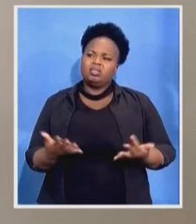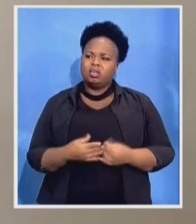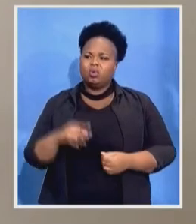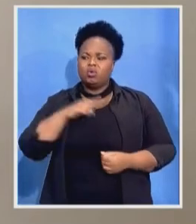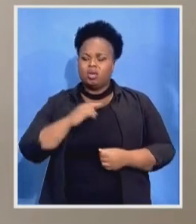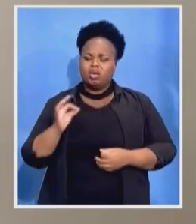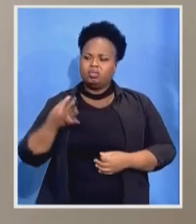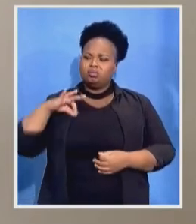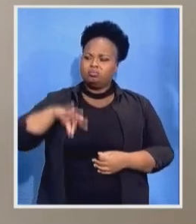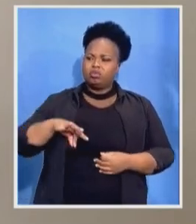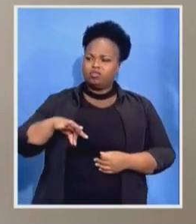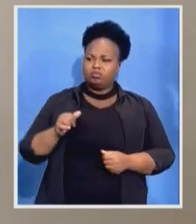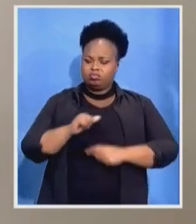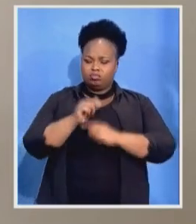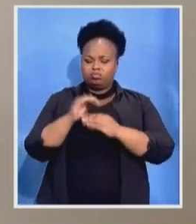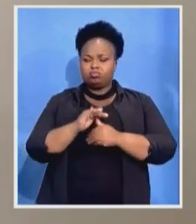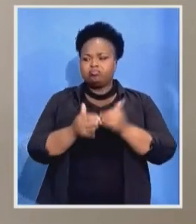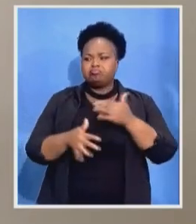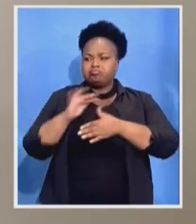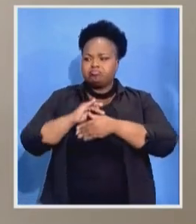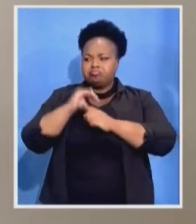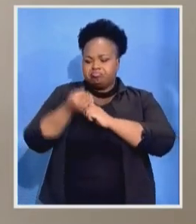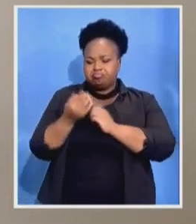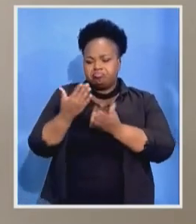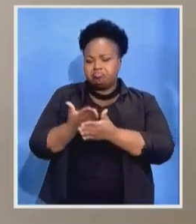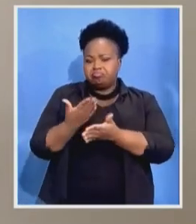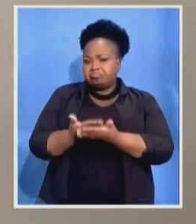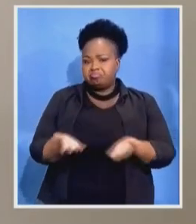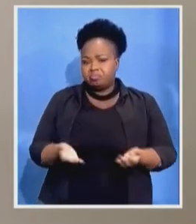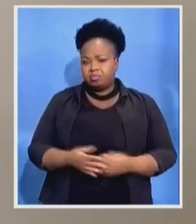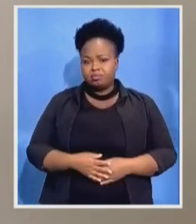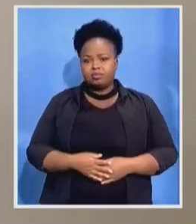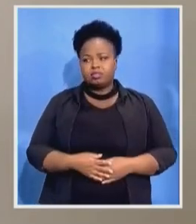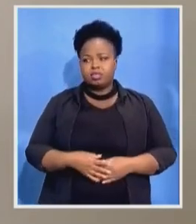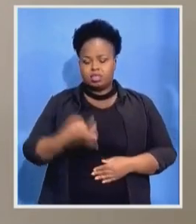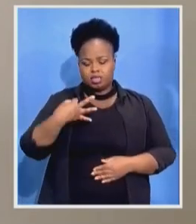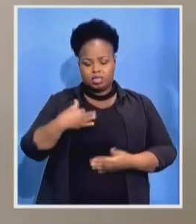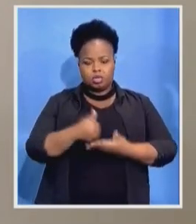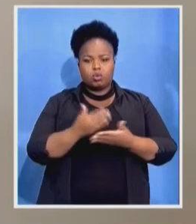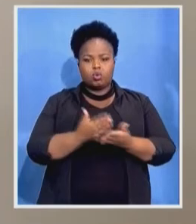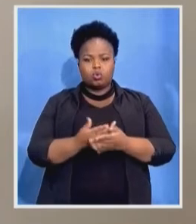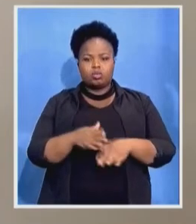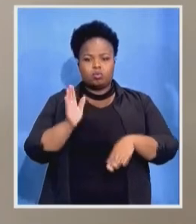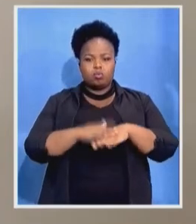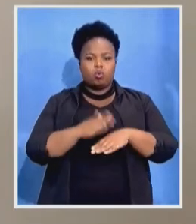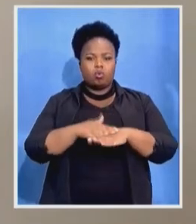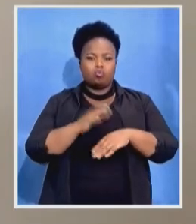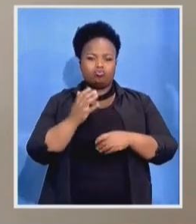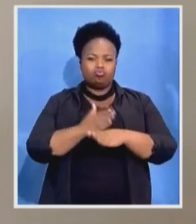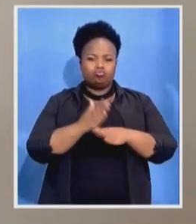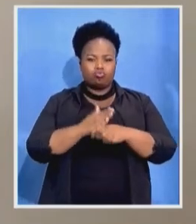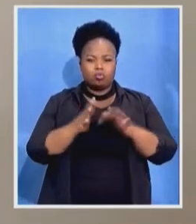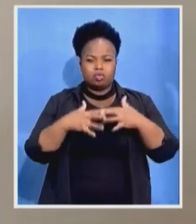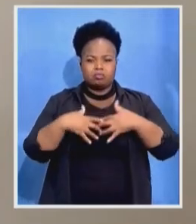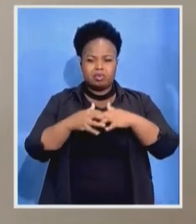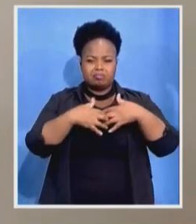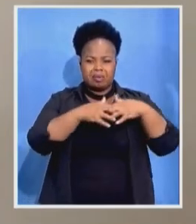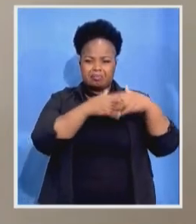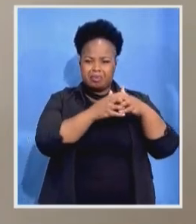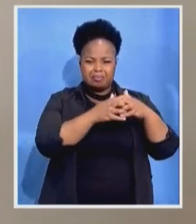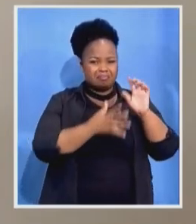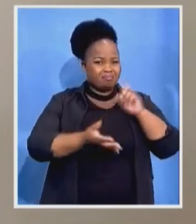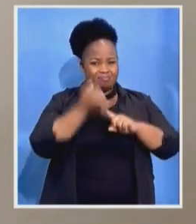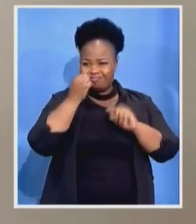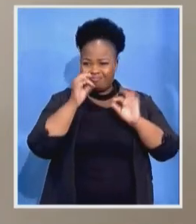The jobs created in the third quarter are too far away from overcoming the damage caused by the